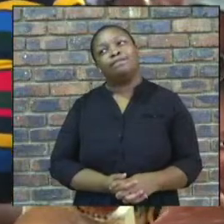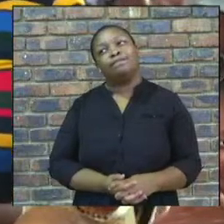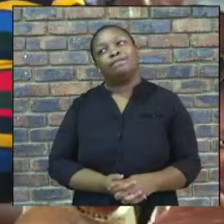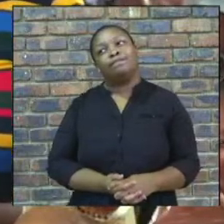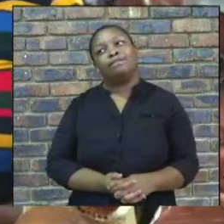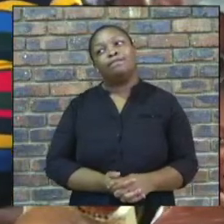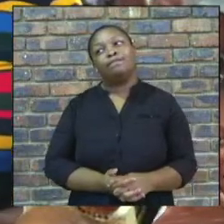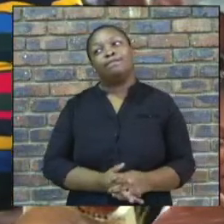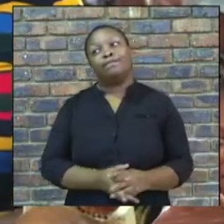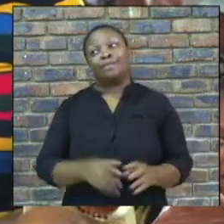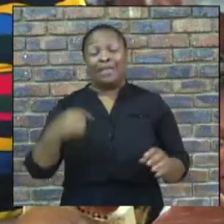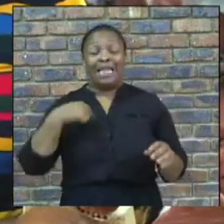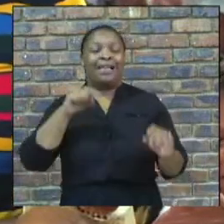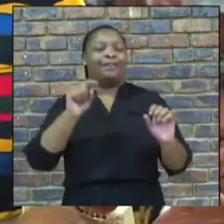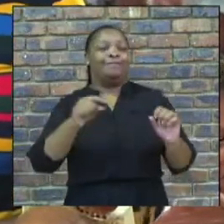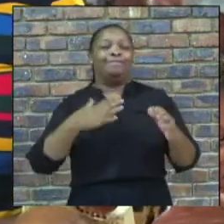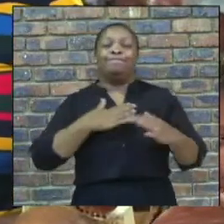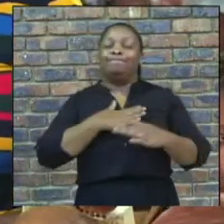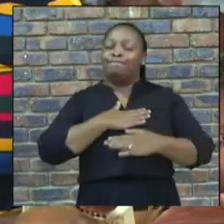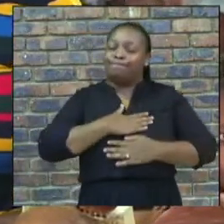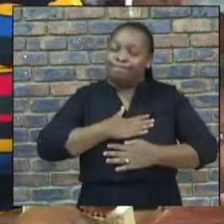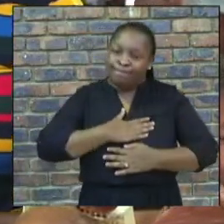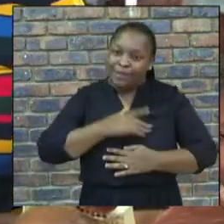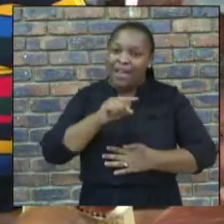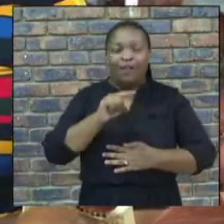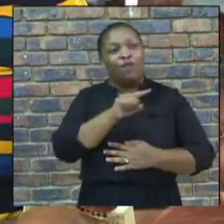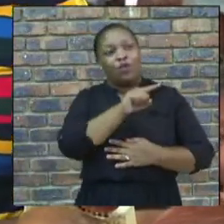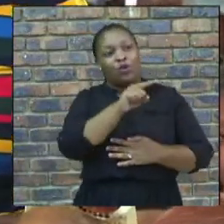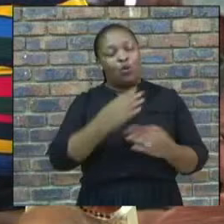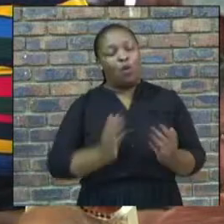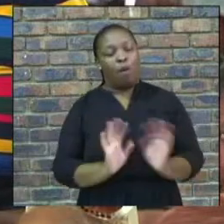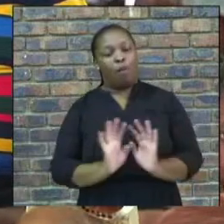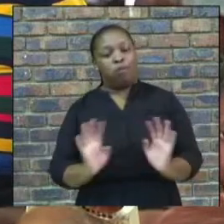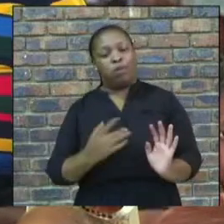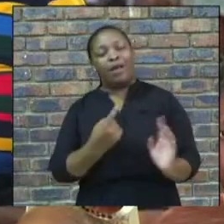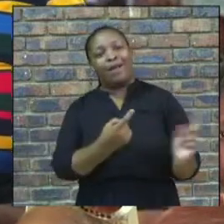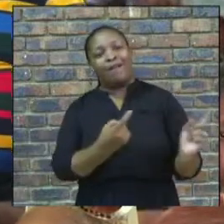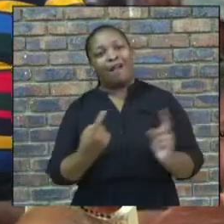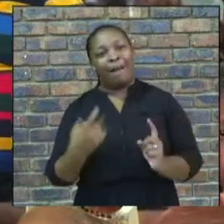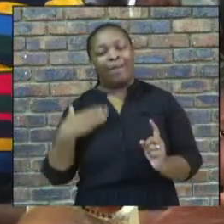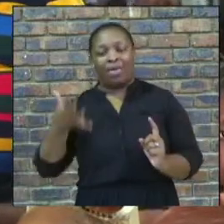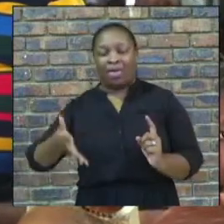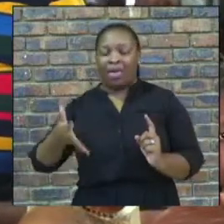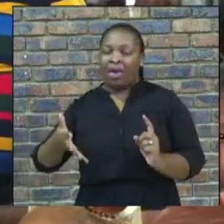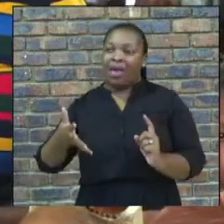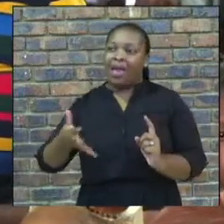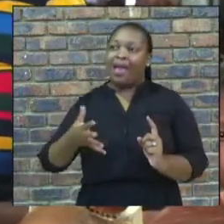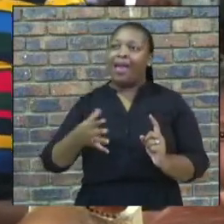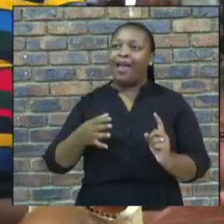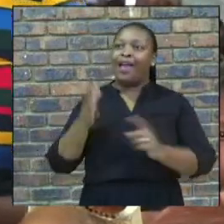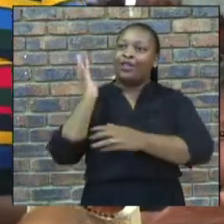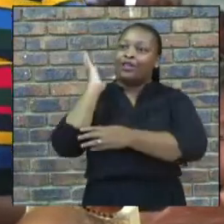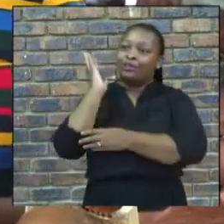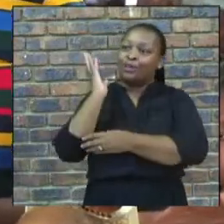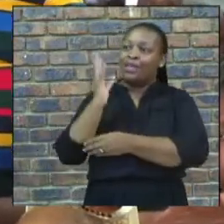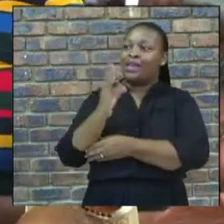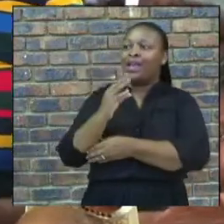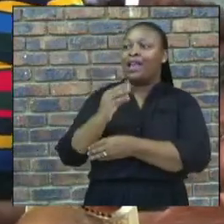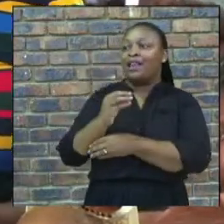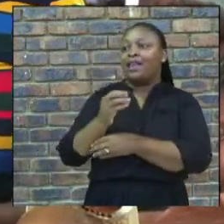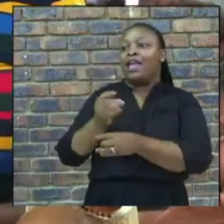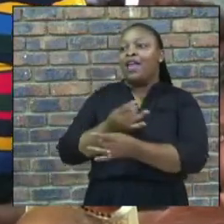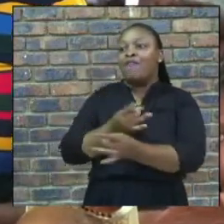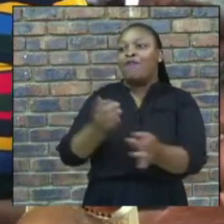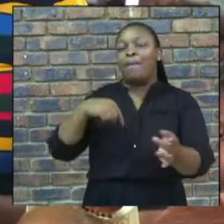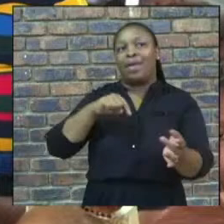we very much appreciate the initiatives you've taken and the time and the efforts to